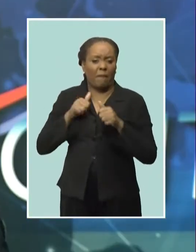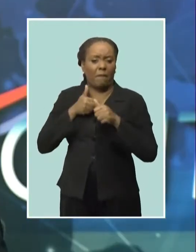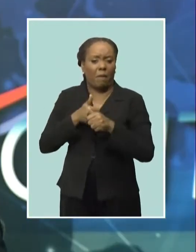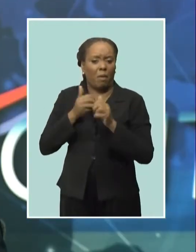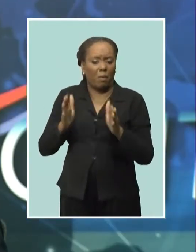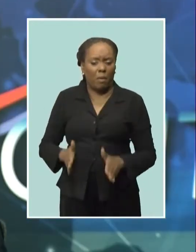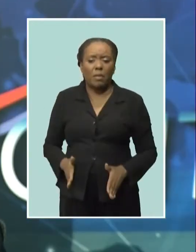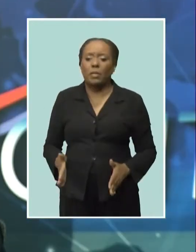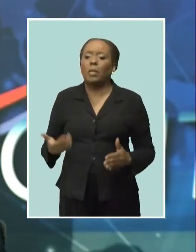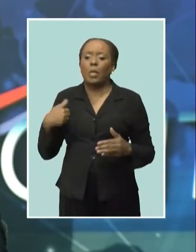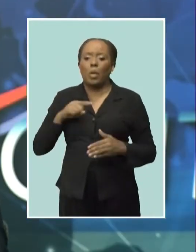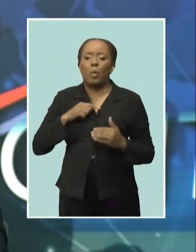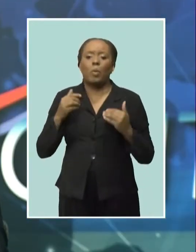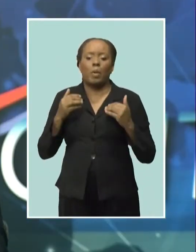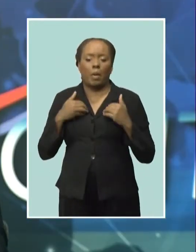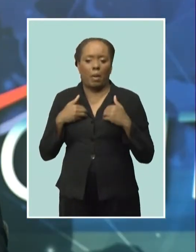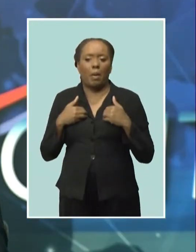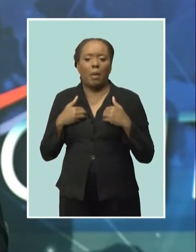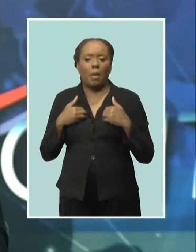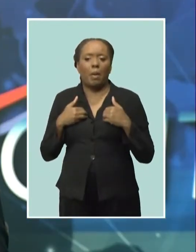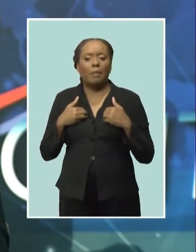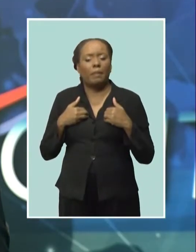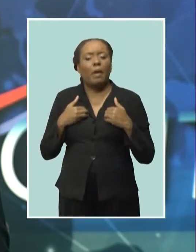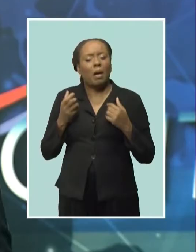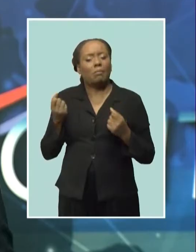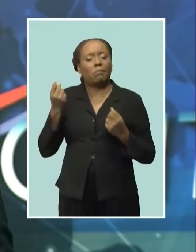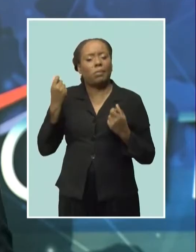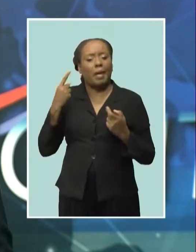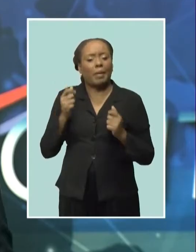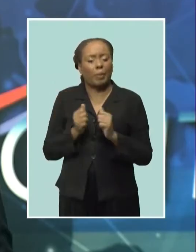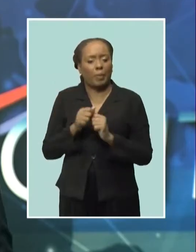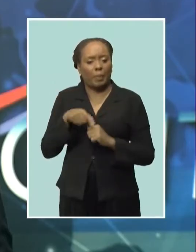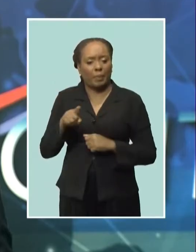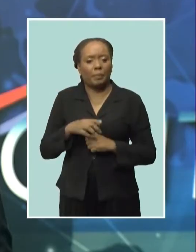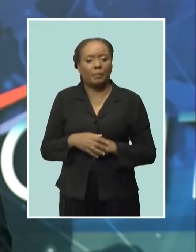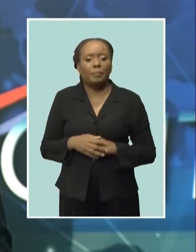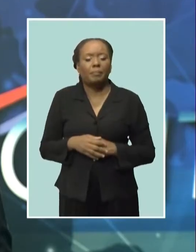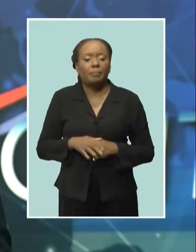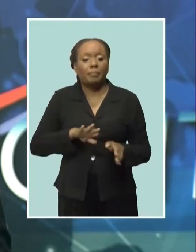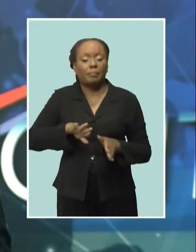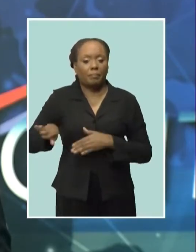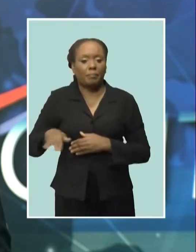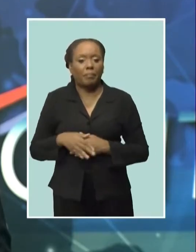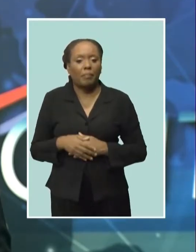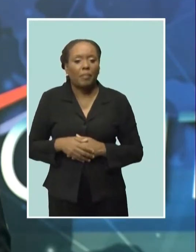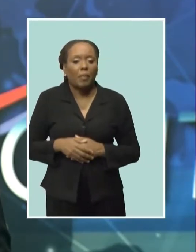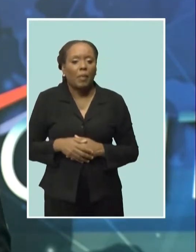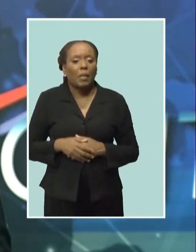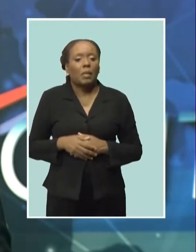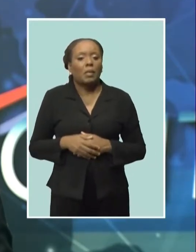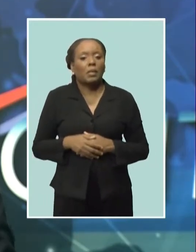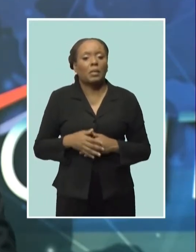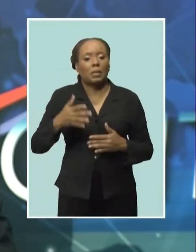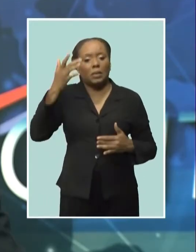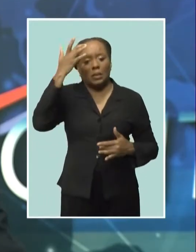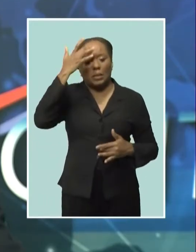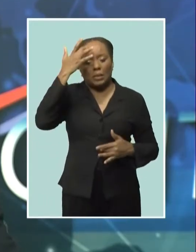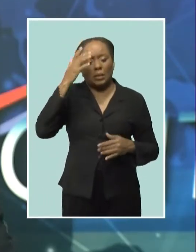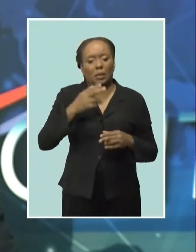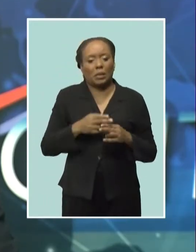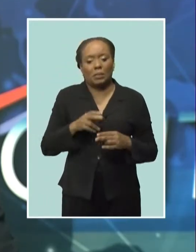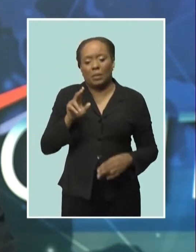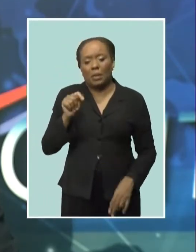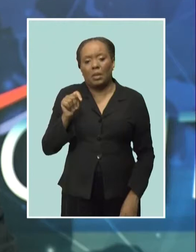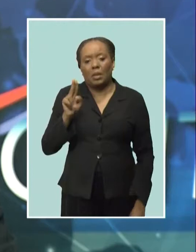news now, Barbadians are tonight being assured that the lone case of tuberculosis on the island is non-infectious.